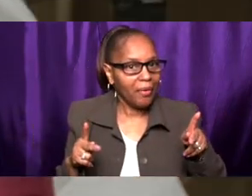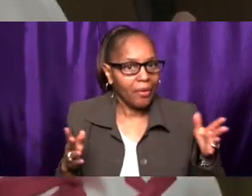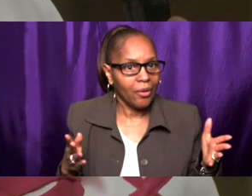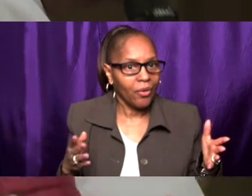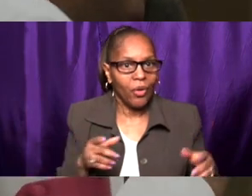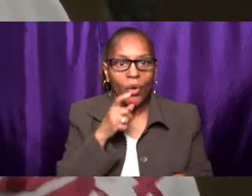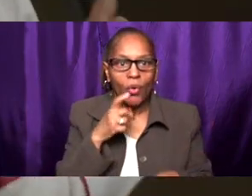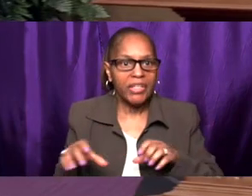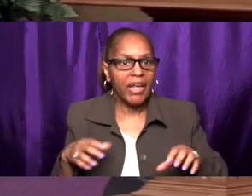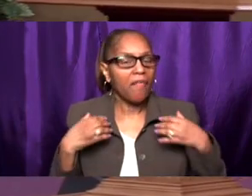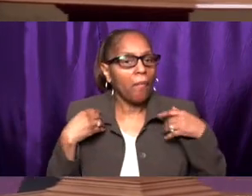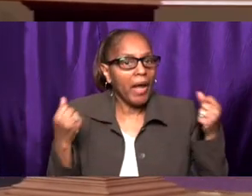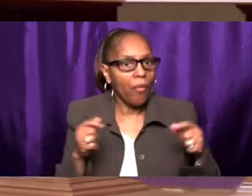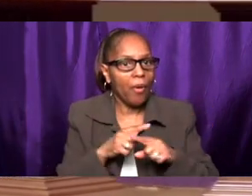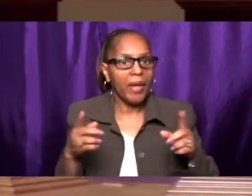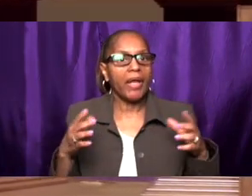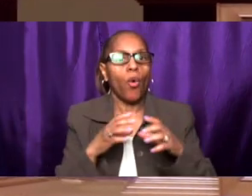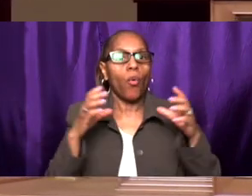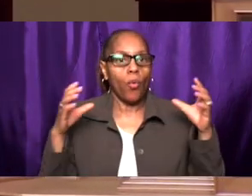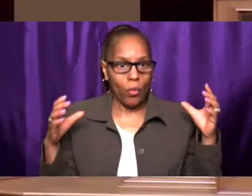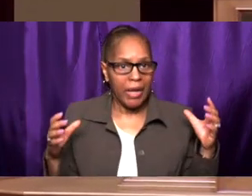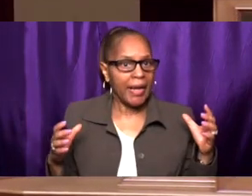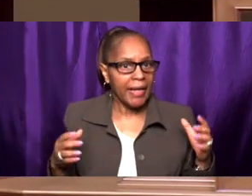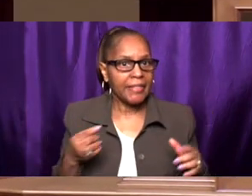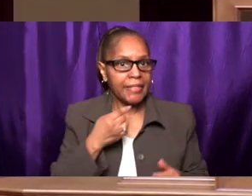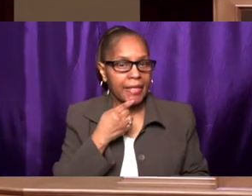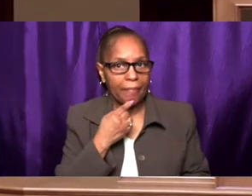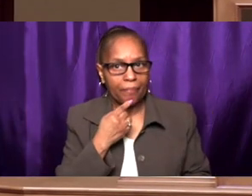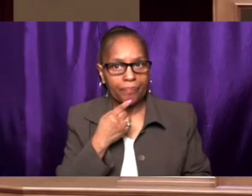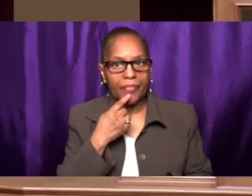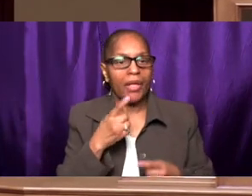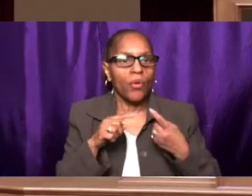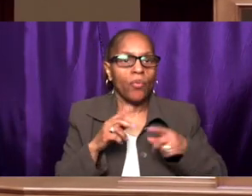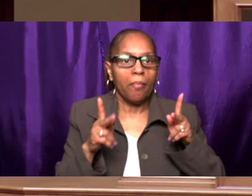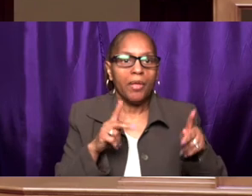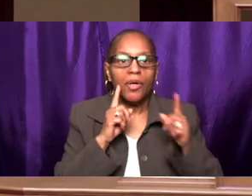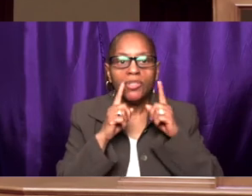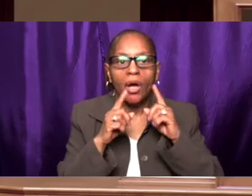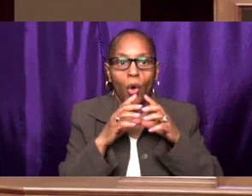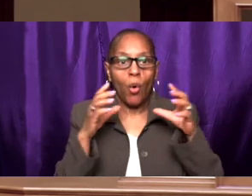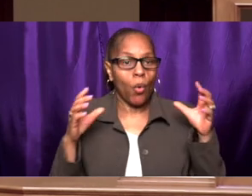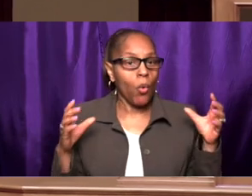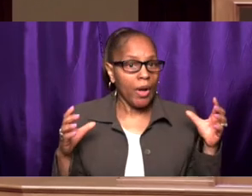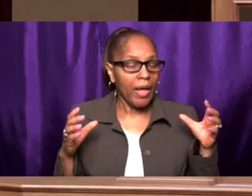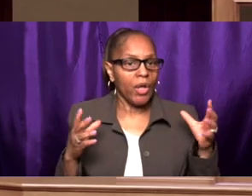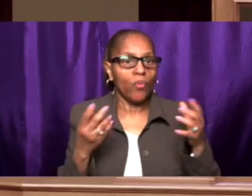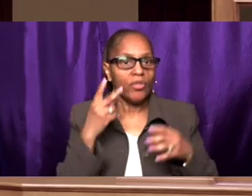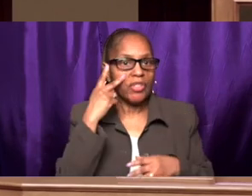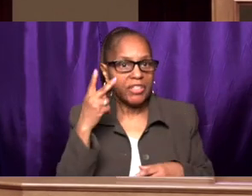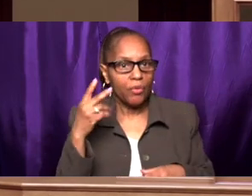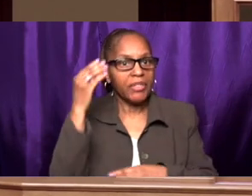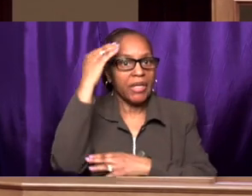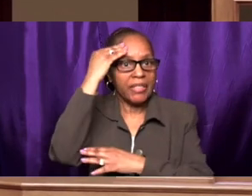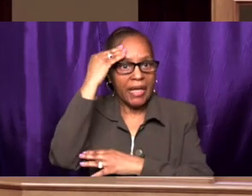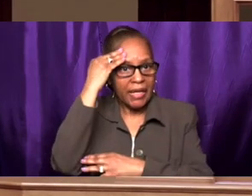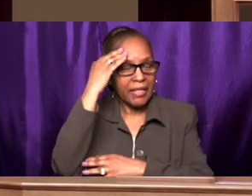who didn't have power but had a lot to say. When jokers talk a whole lot and want you to see what their knowledge